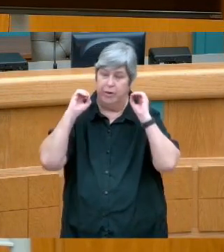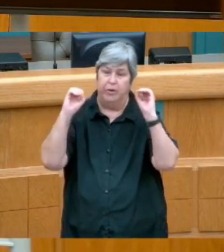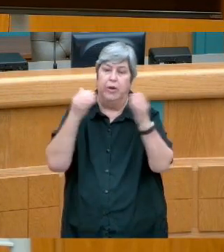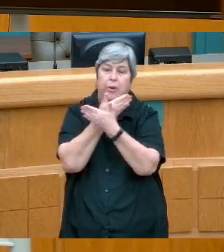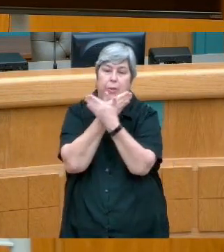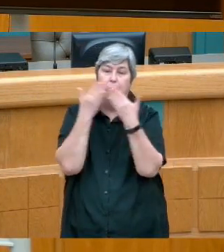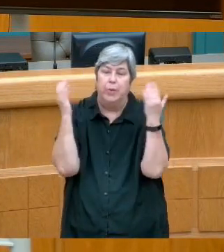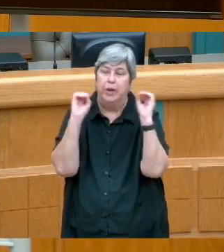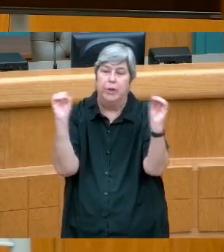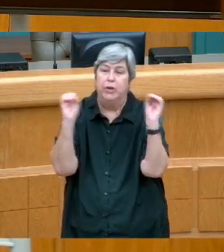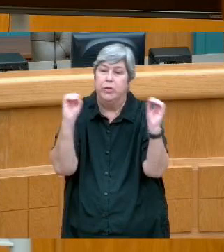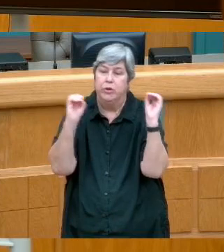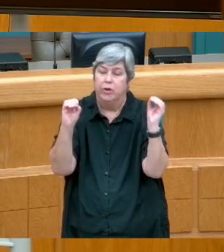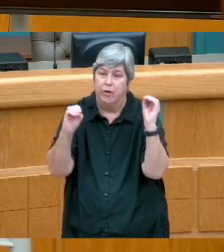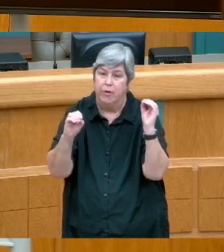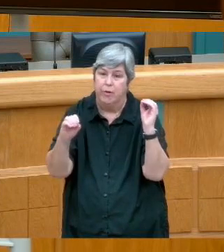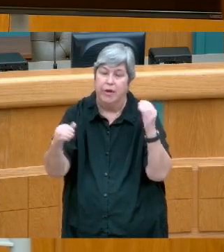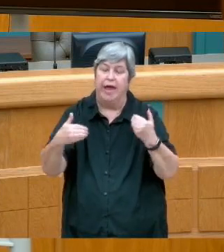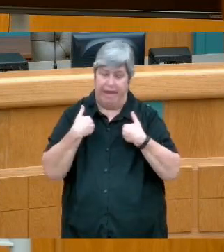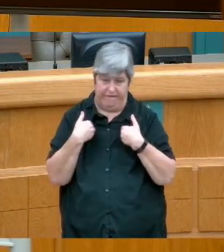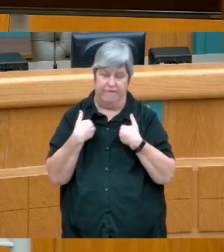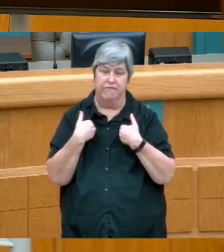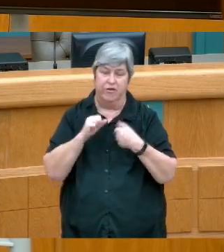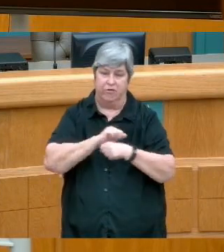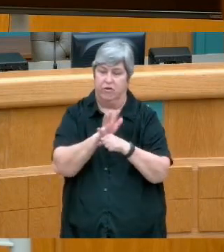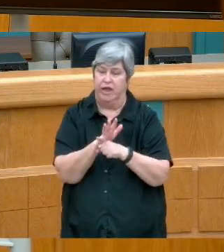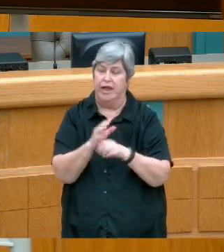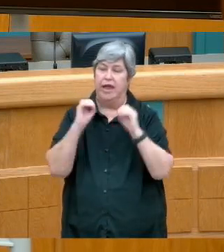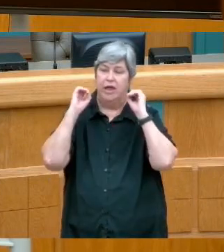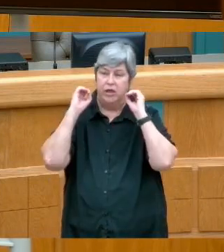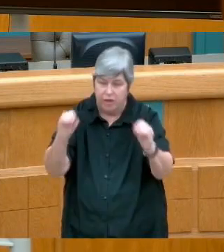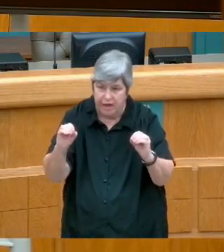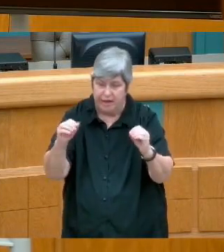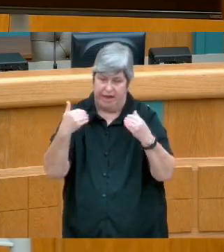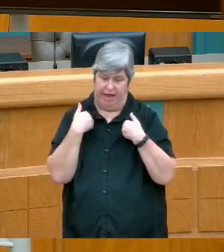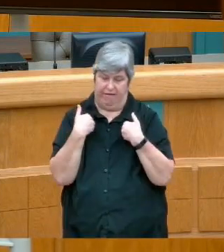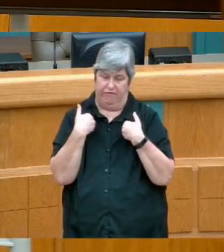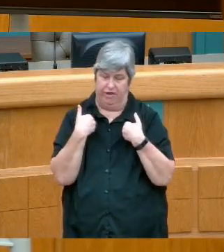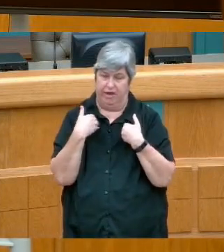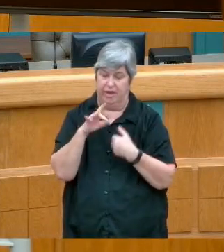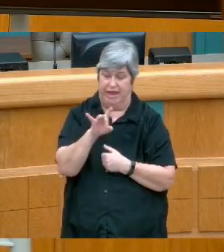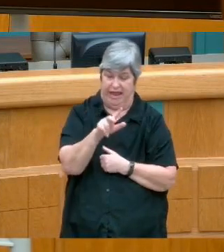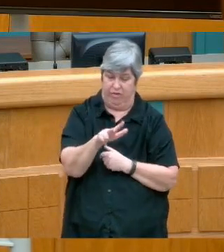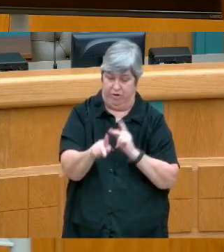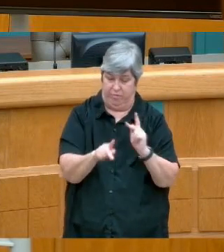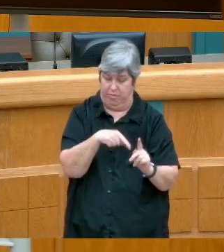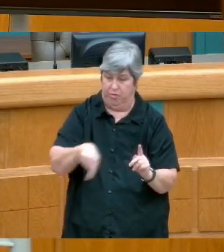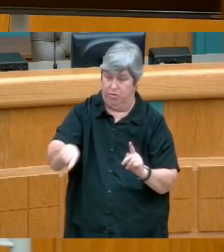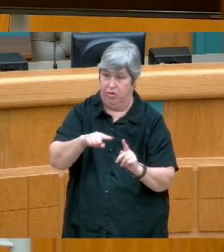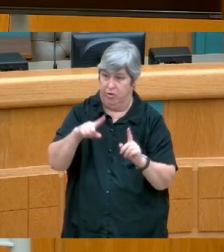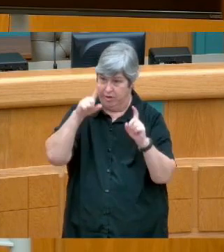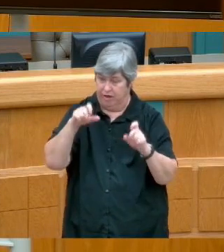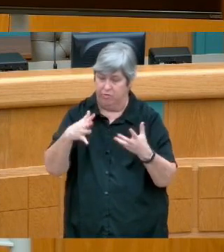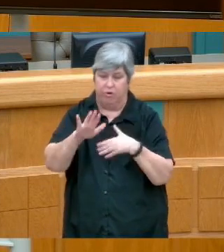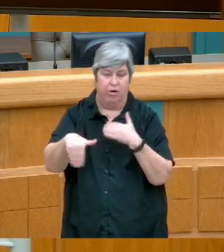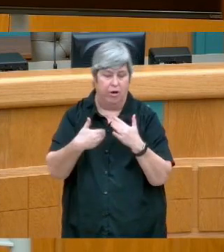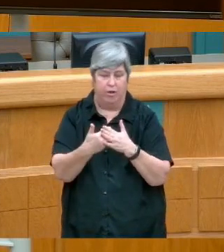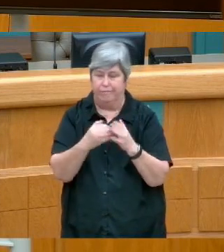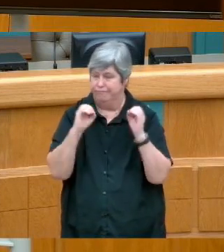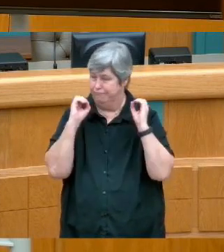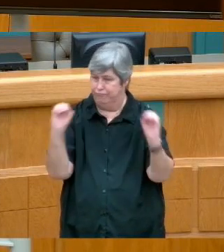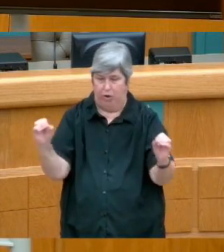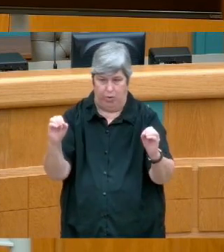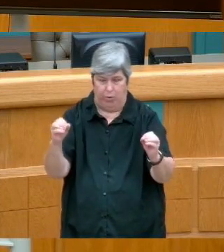0 positive cases. It's real important to point out, 0 positives. The 83 persons that were tested were all negative.